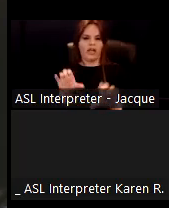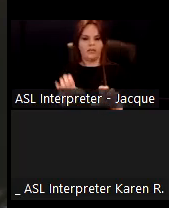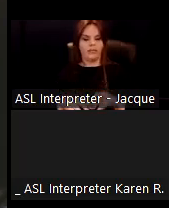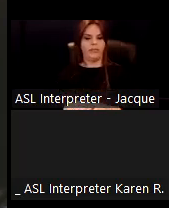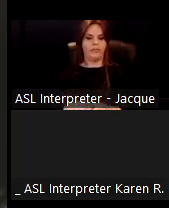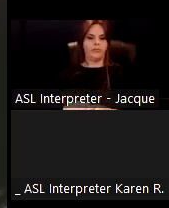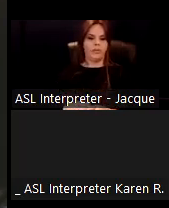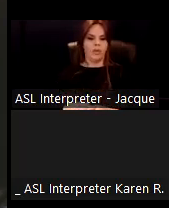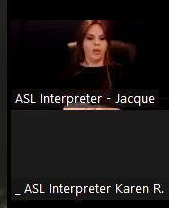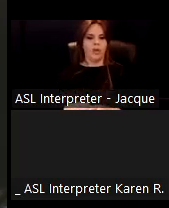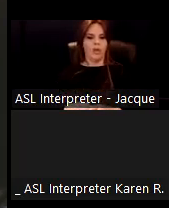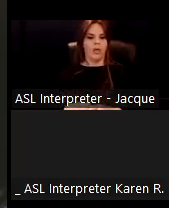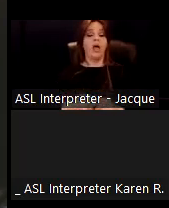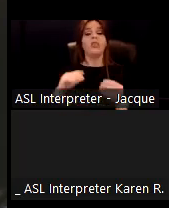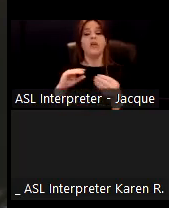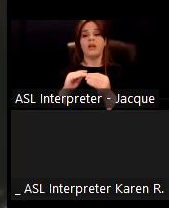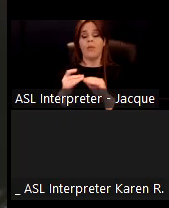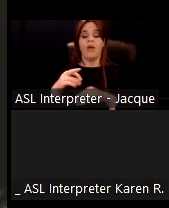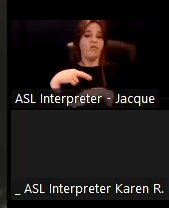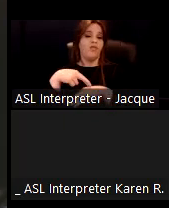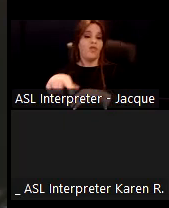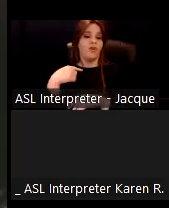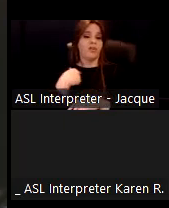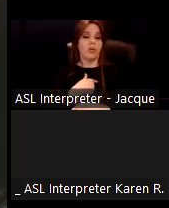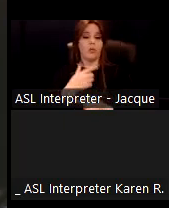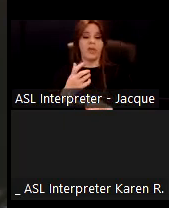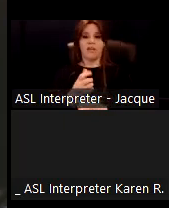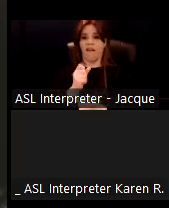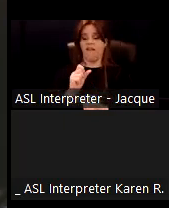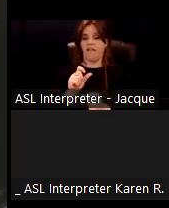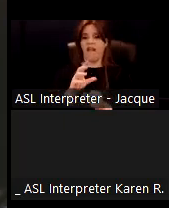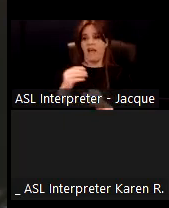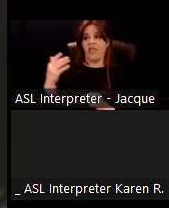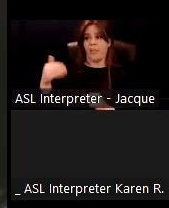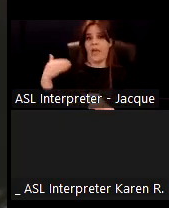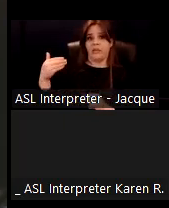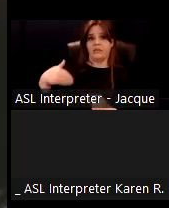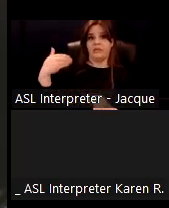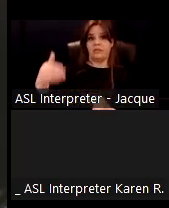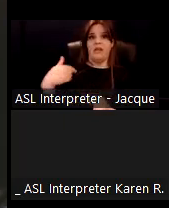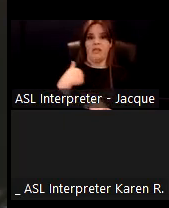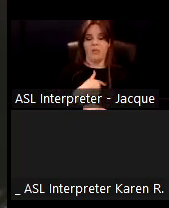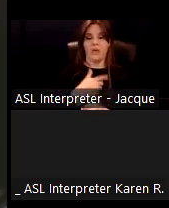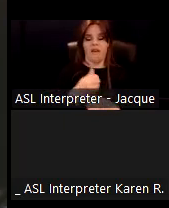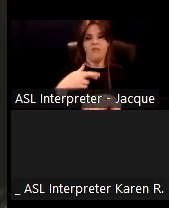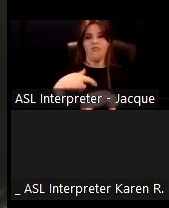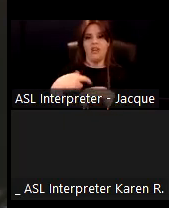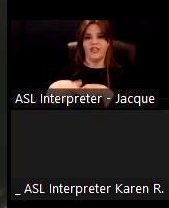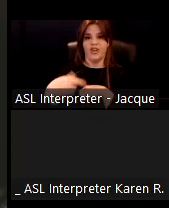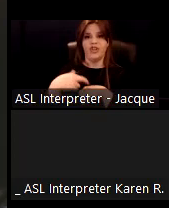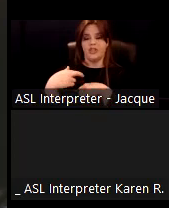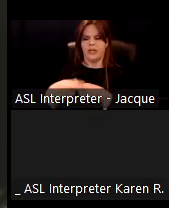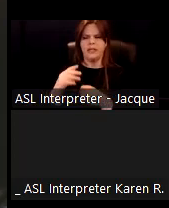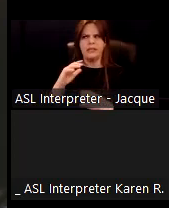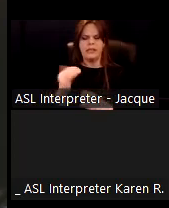The number of referrals that we get and the pace at which we get them, it seems like most of